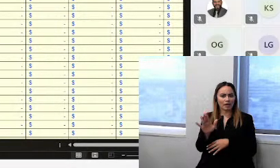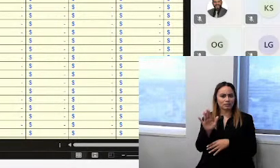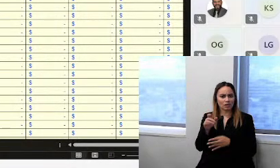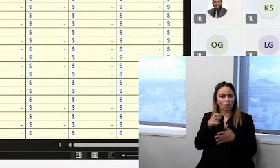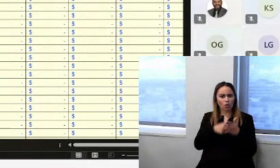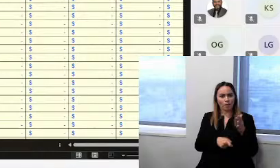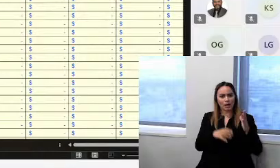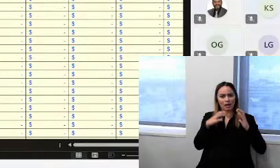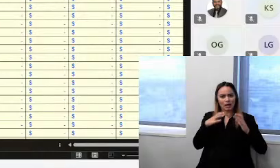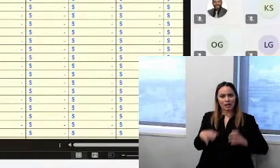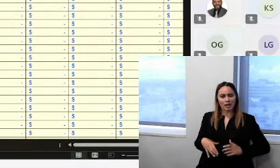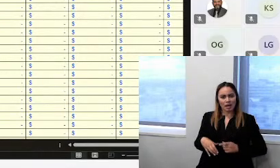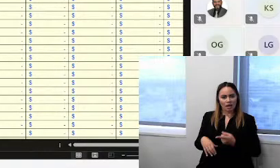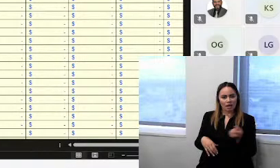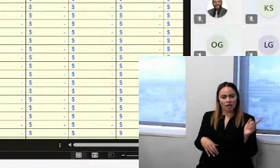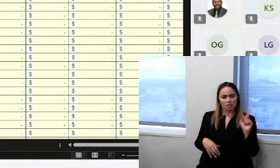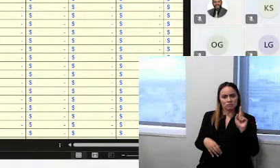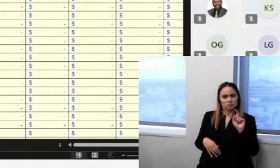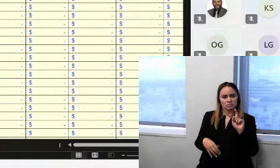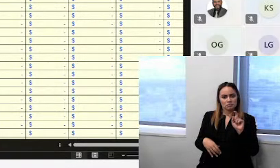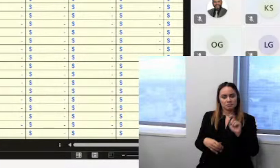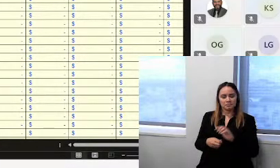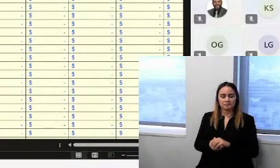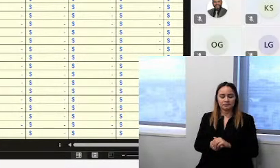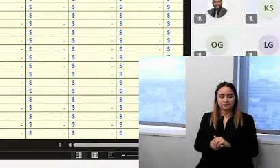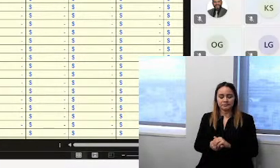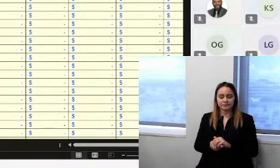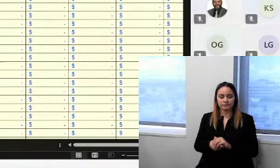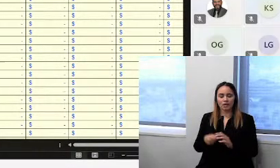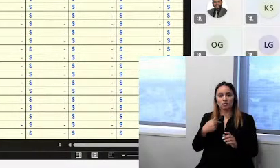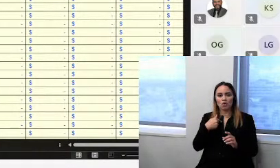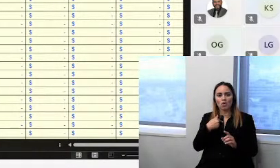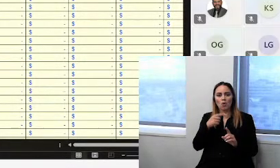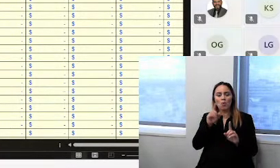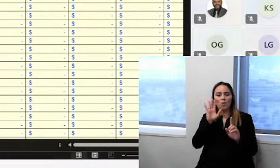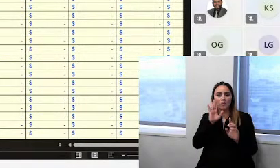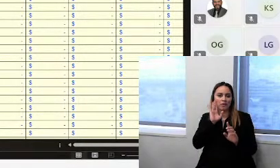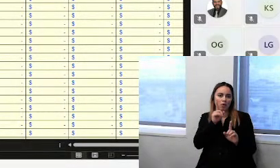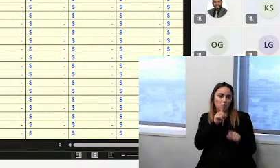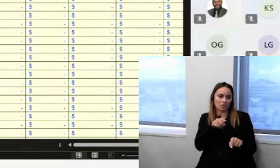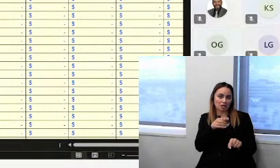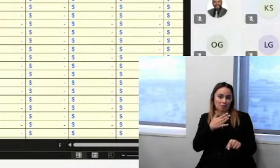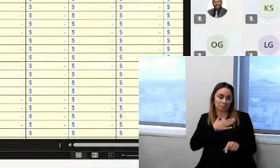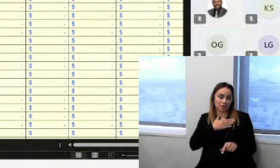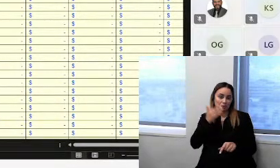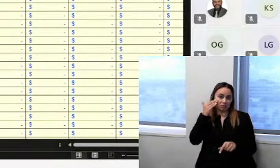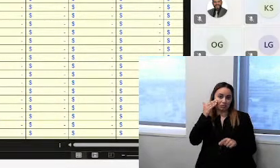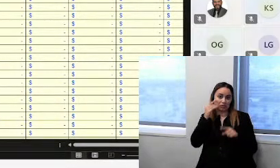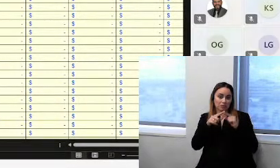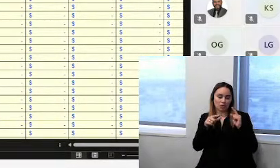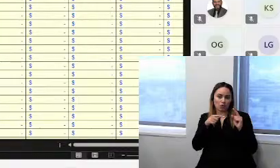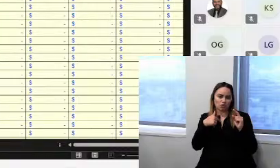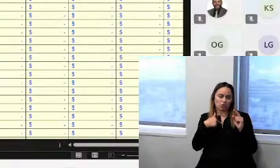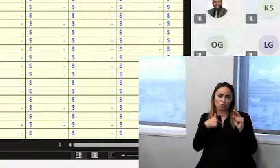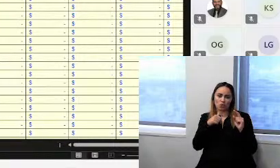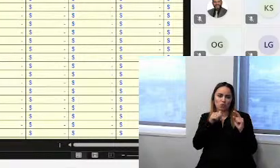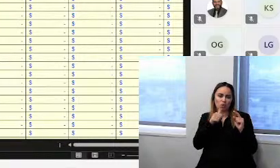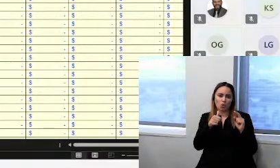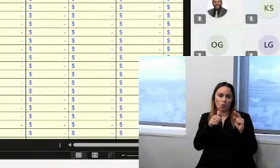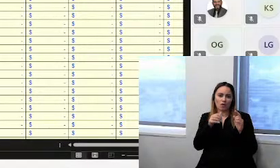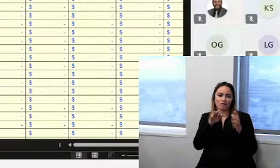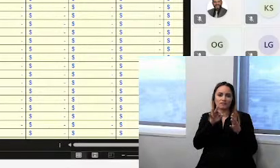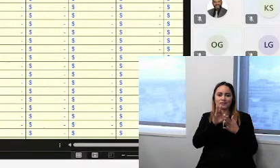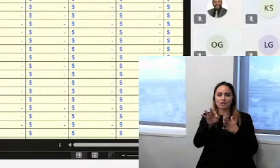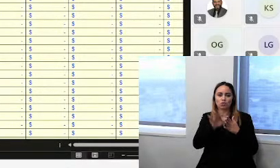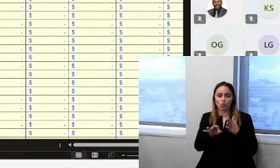clients? I will answer these questions with the knowledge that I have, but I'm not the person who does the billing, but it is basically